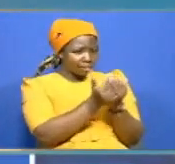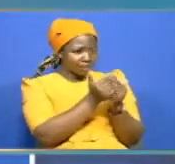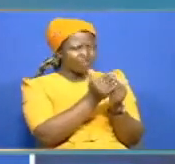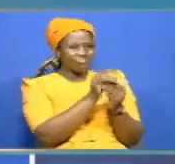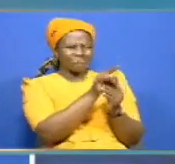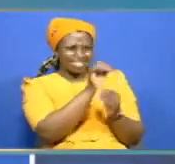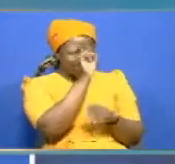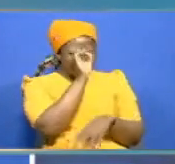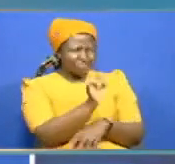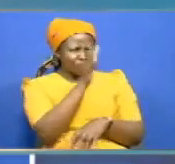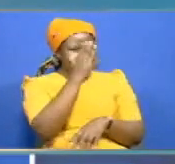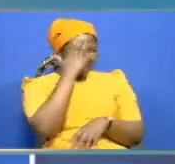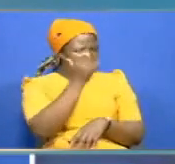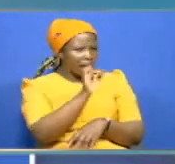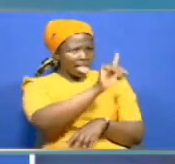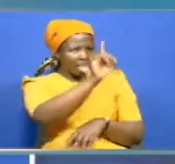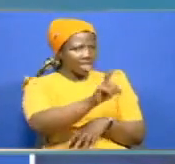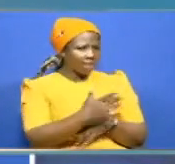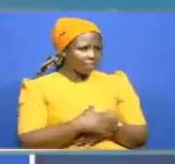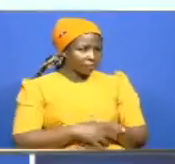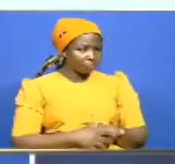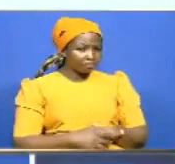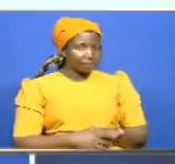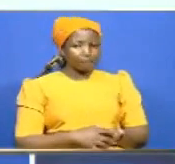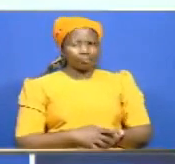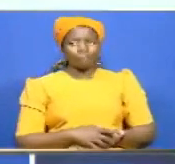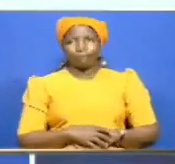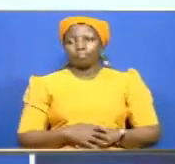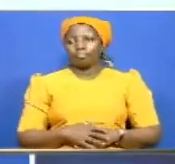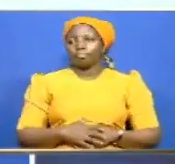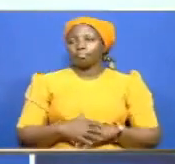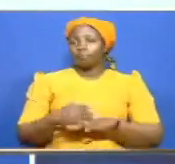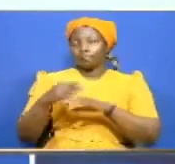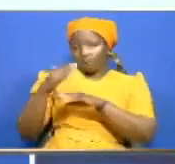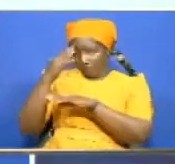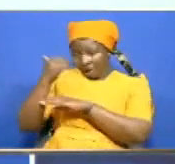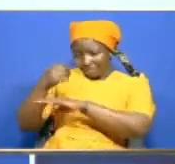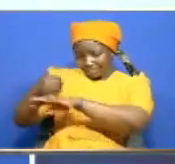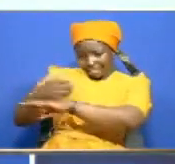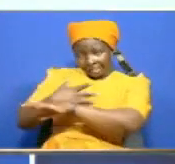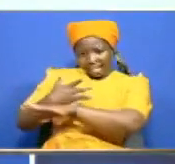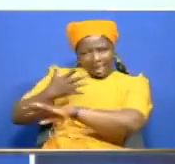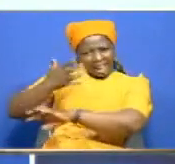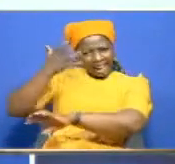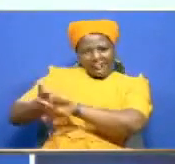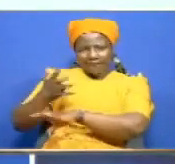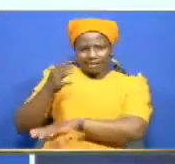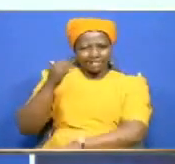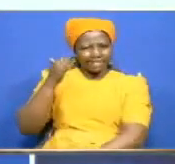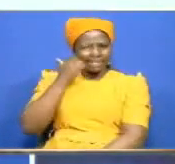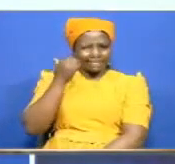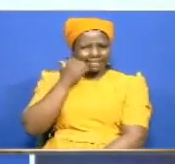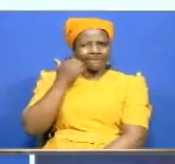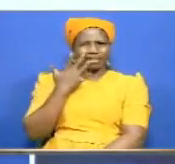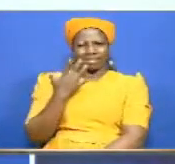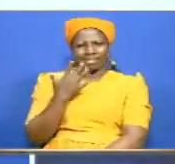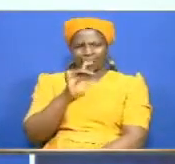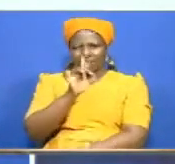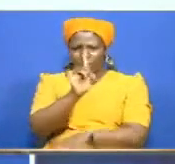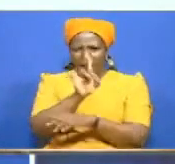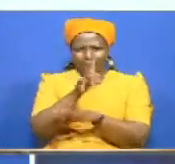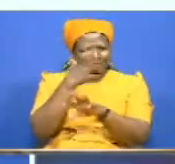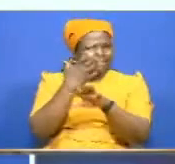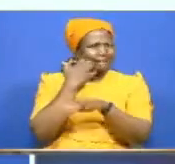very expensive? Because cancer is a complex disease. It is not just one disease. It's